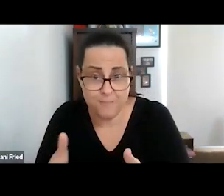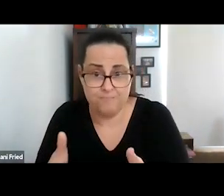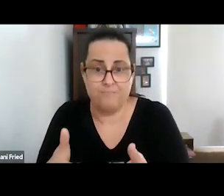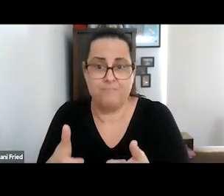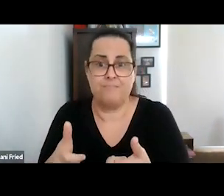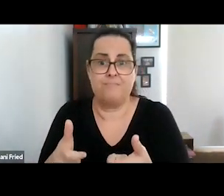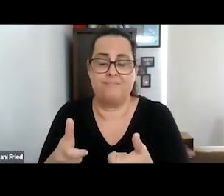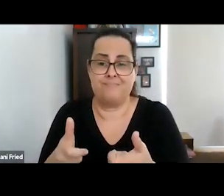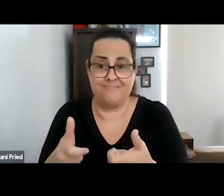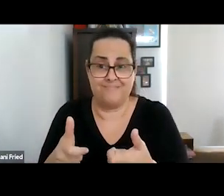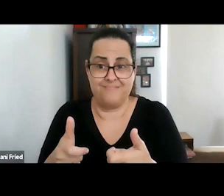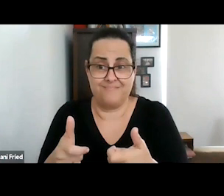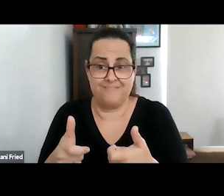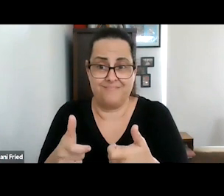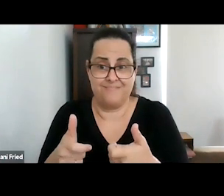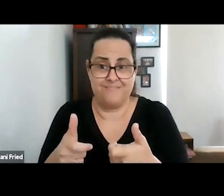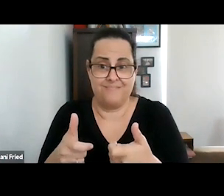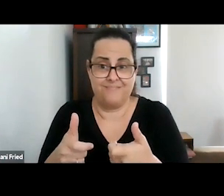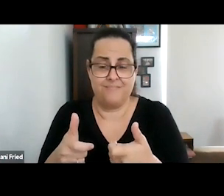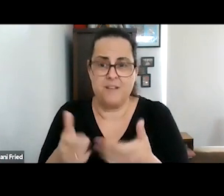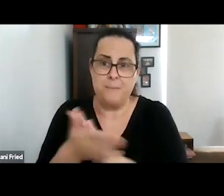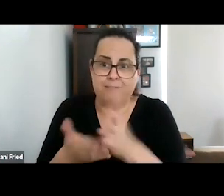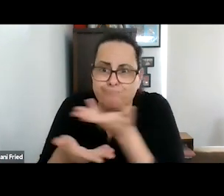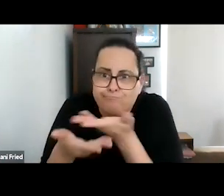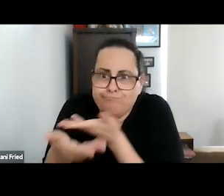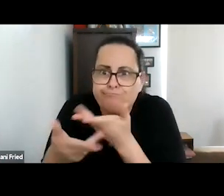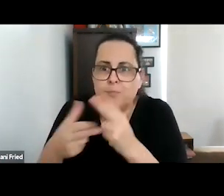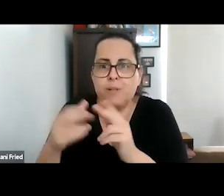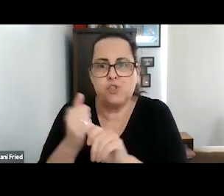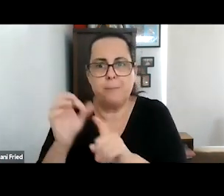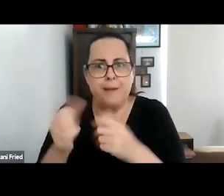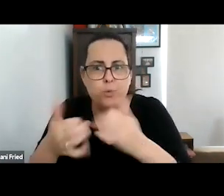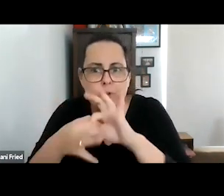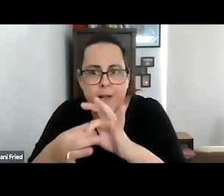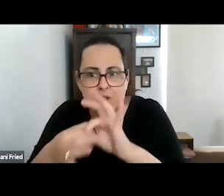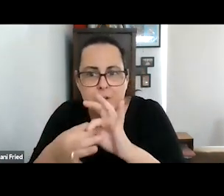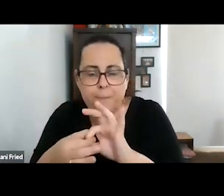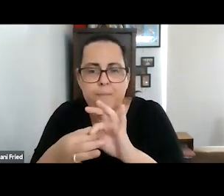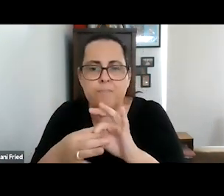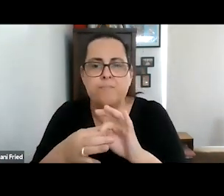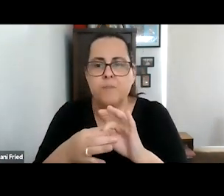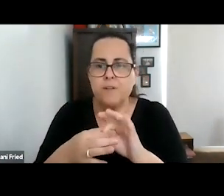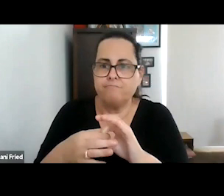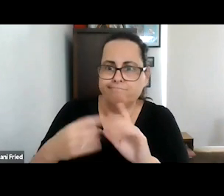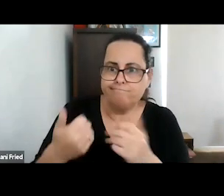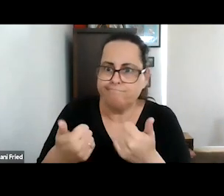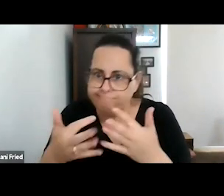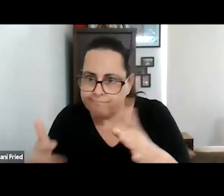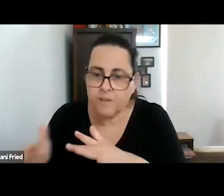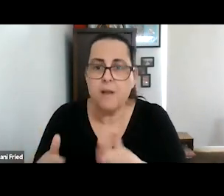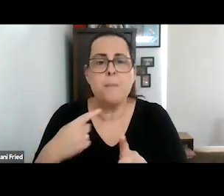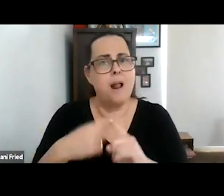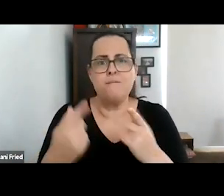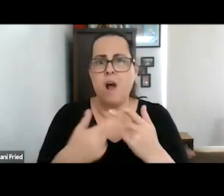when they're, with the GP, to, as I said, get the positive benefits. But there